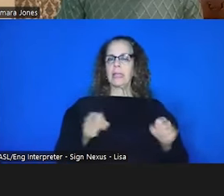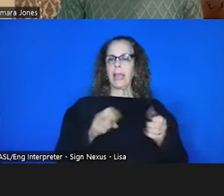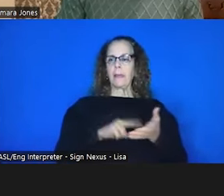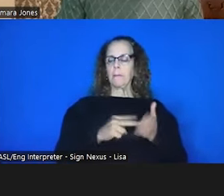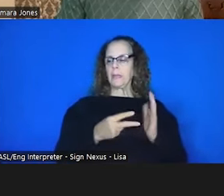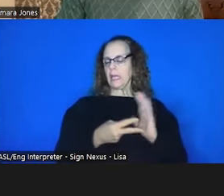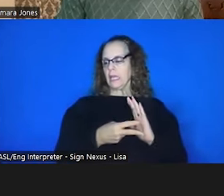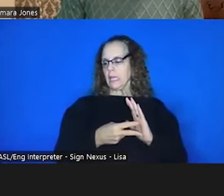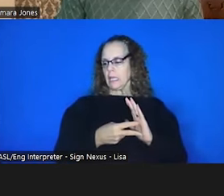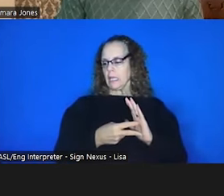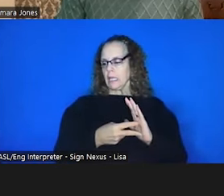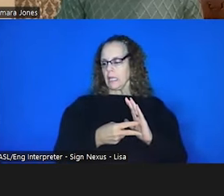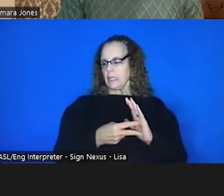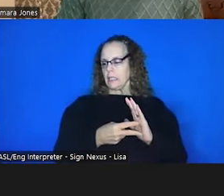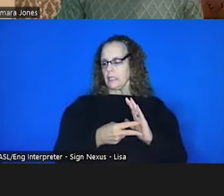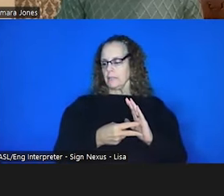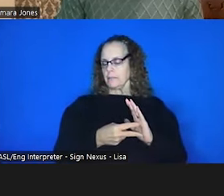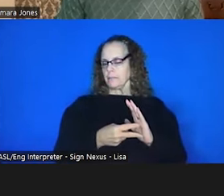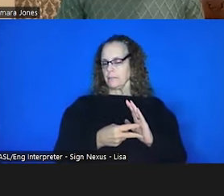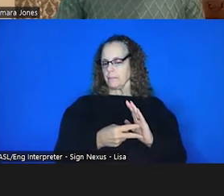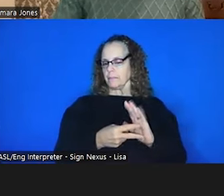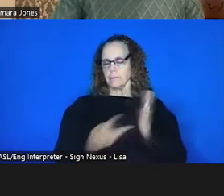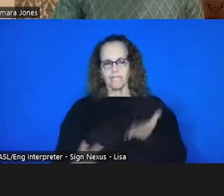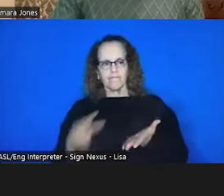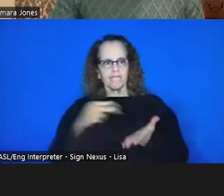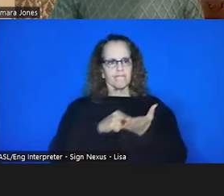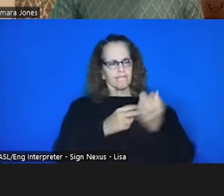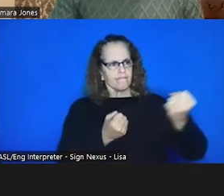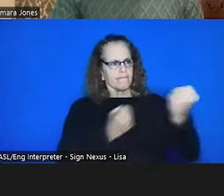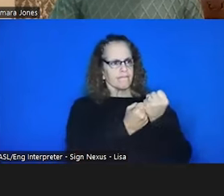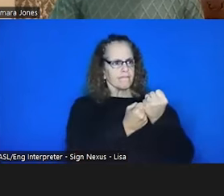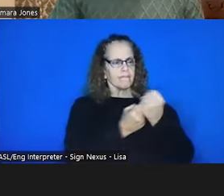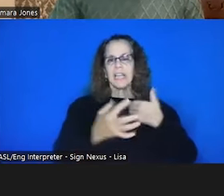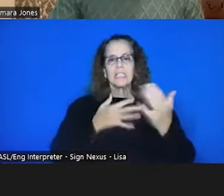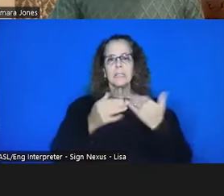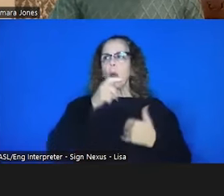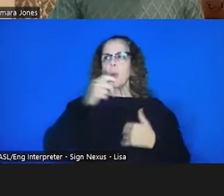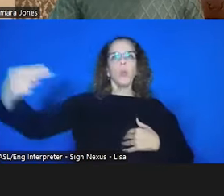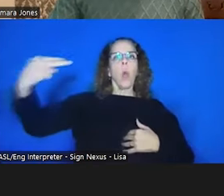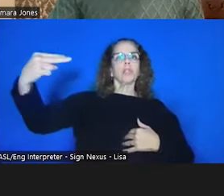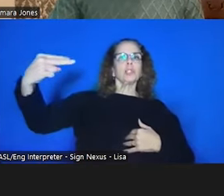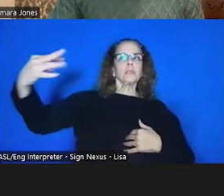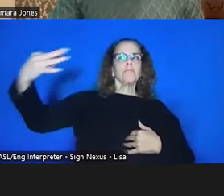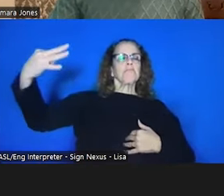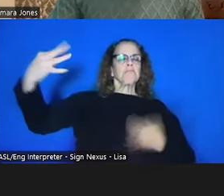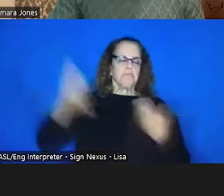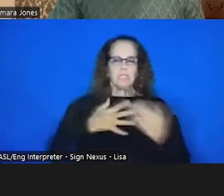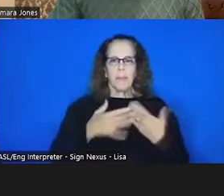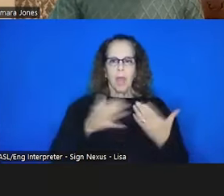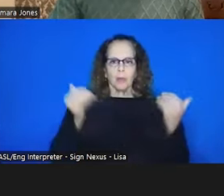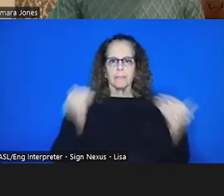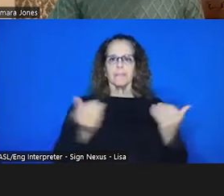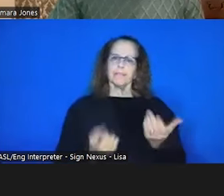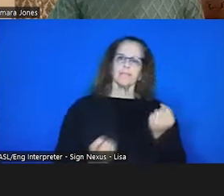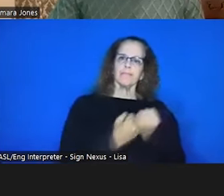someone, whether or not someone is watching, right? You know, understanding that, you know, violence toward our community, like, doesn't just